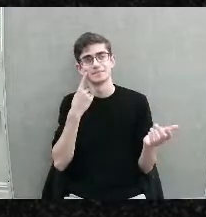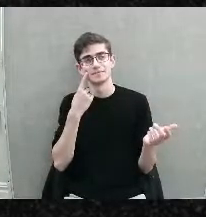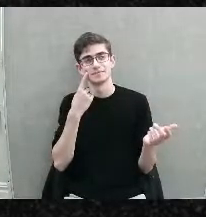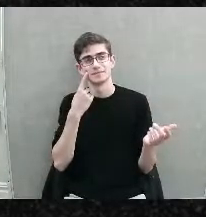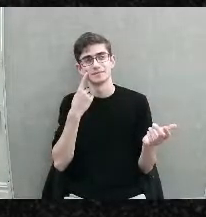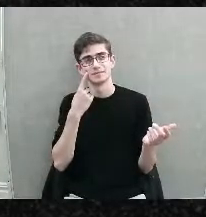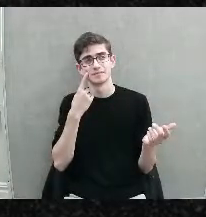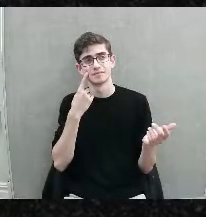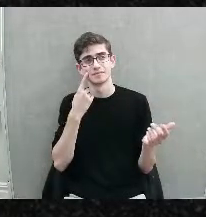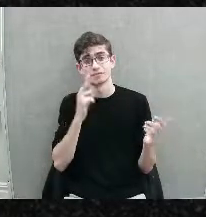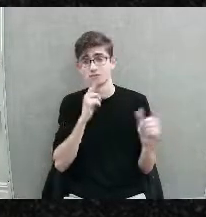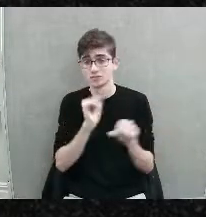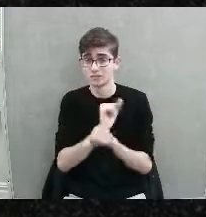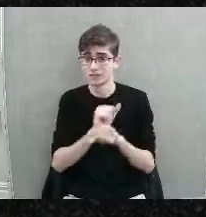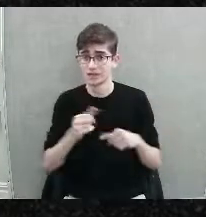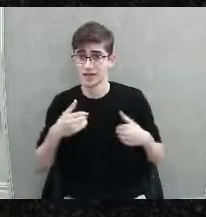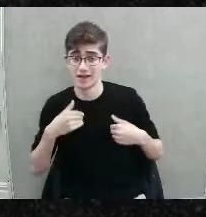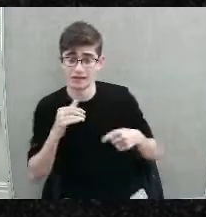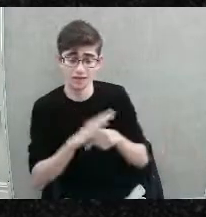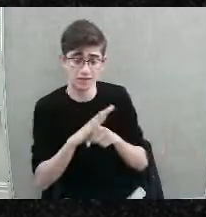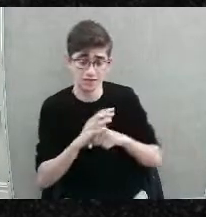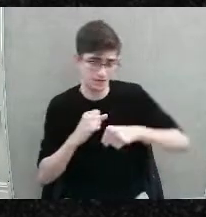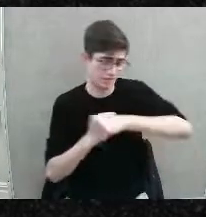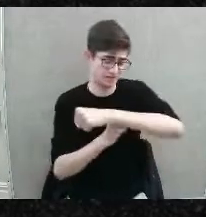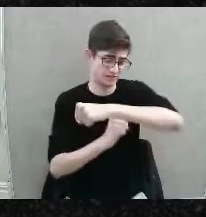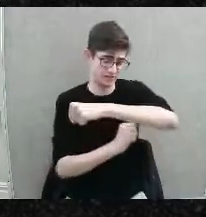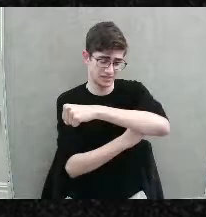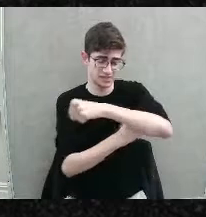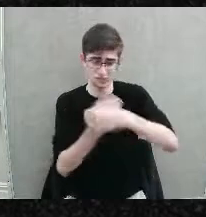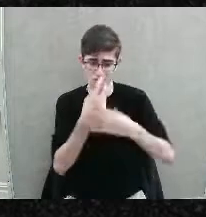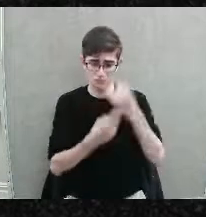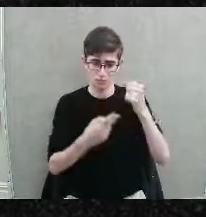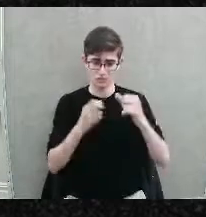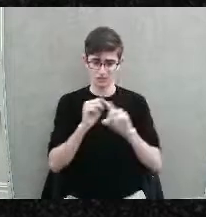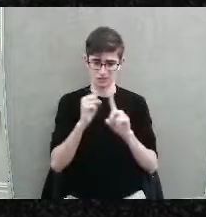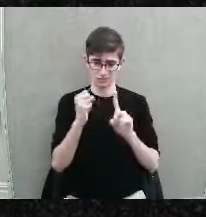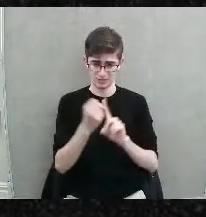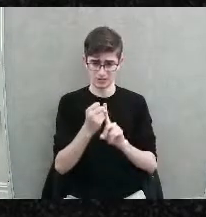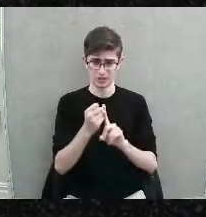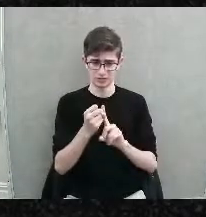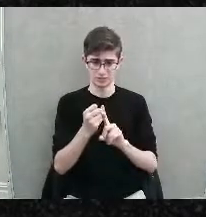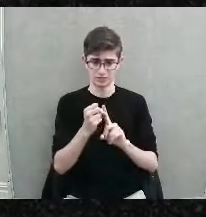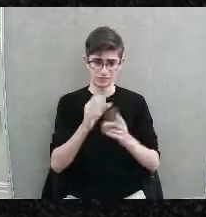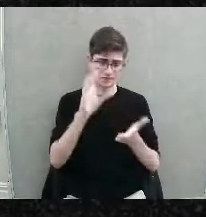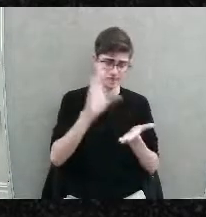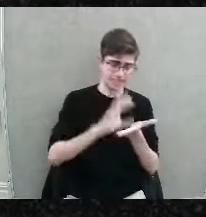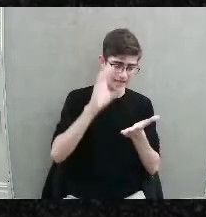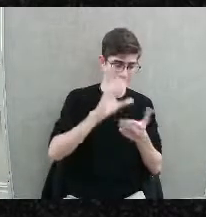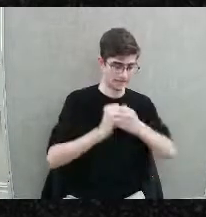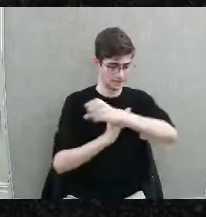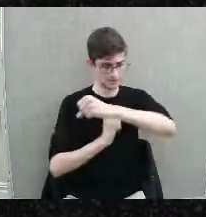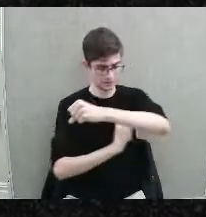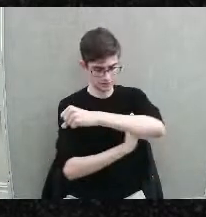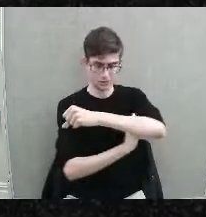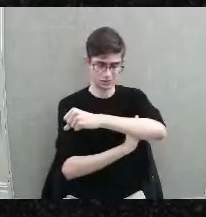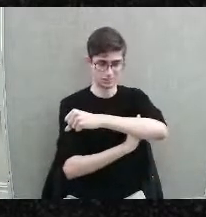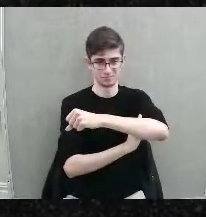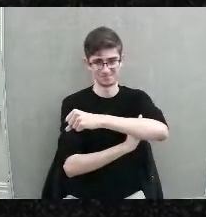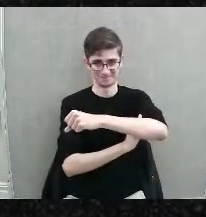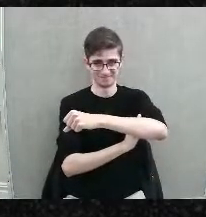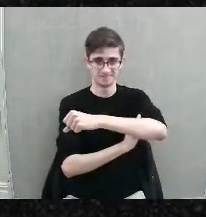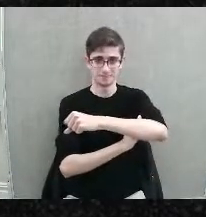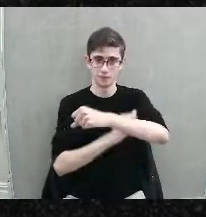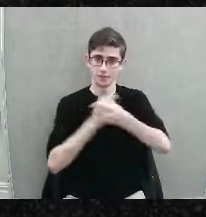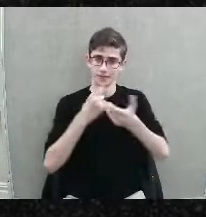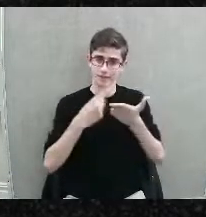of a core in both instances, just in terms of the basic capitalist formulation. That we could